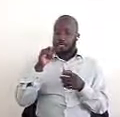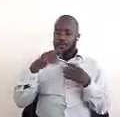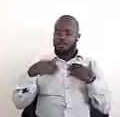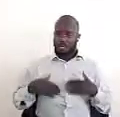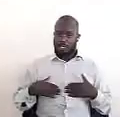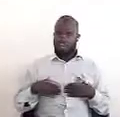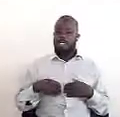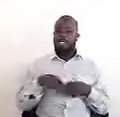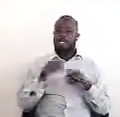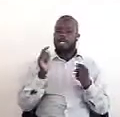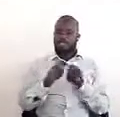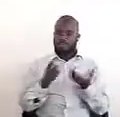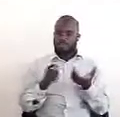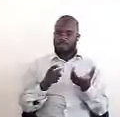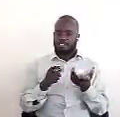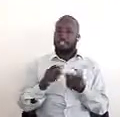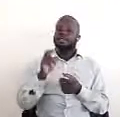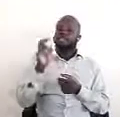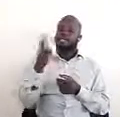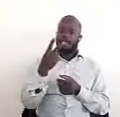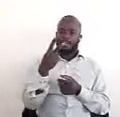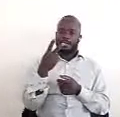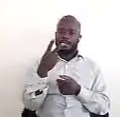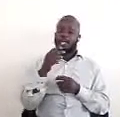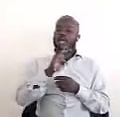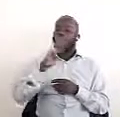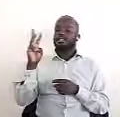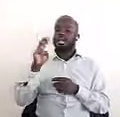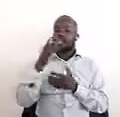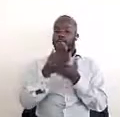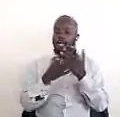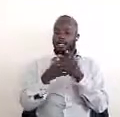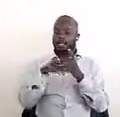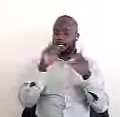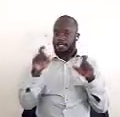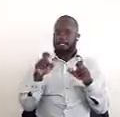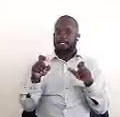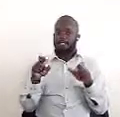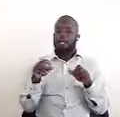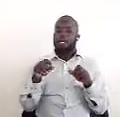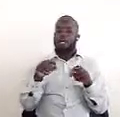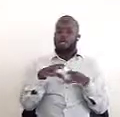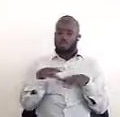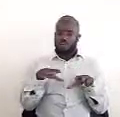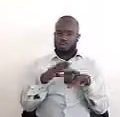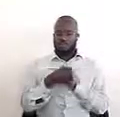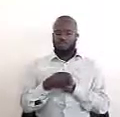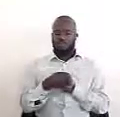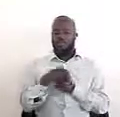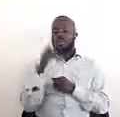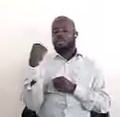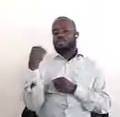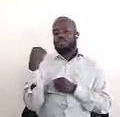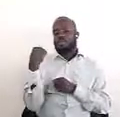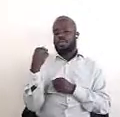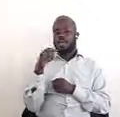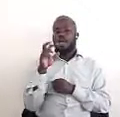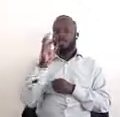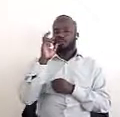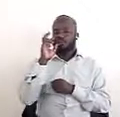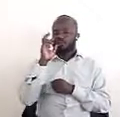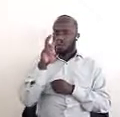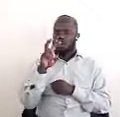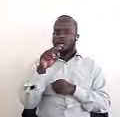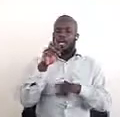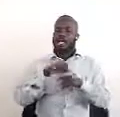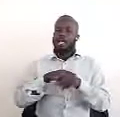second, a follow-up test is performed, known as a Western blot test. Recent advances in research have noticeably cut